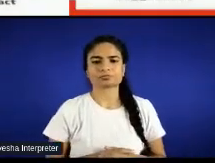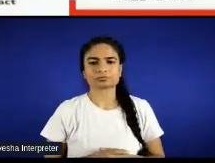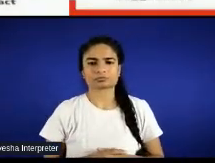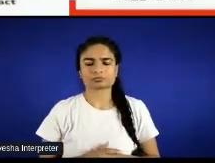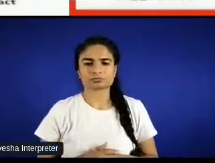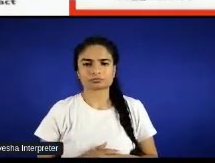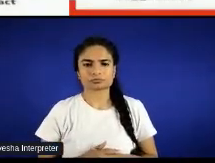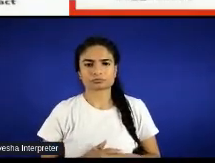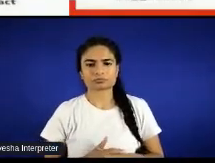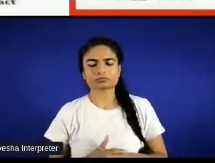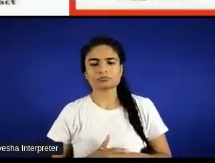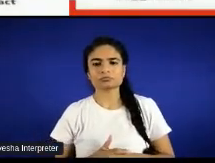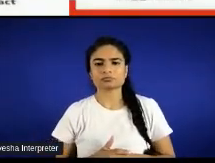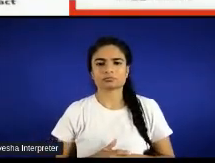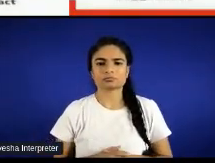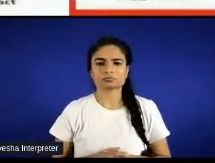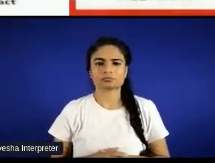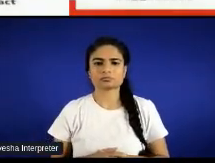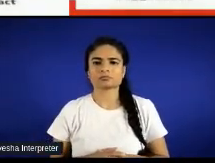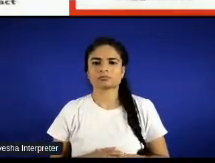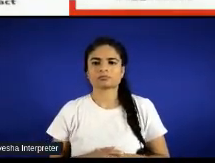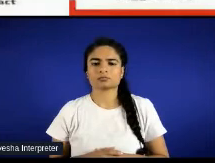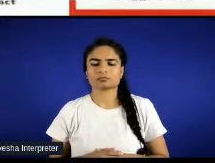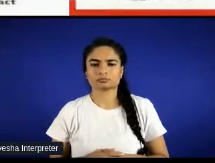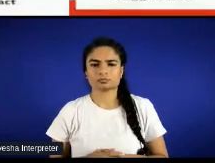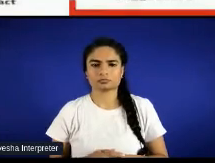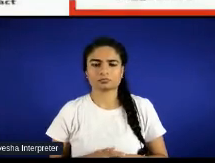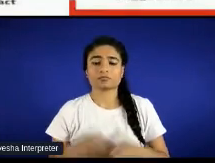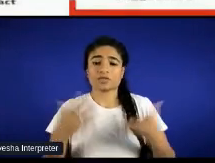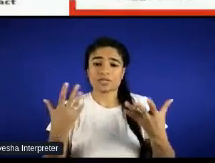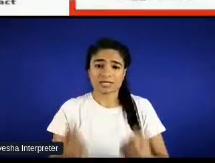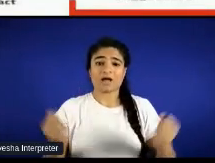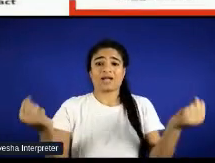and sub-activities. In this case, maybe